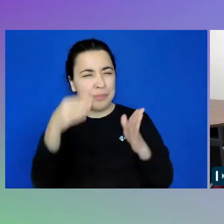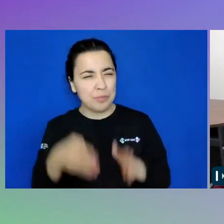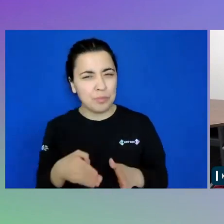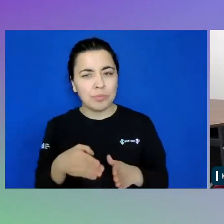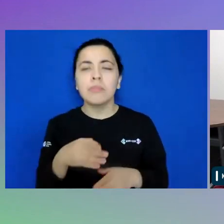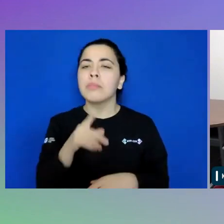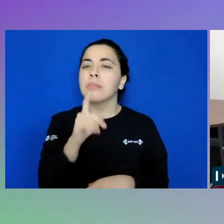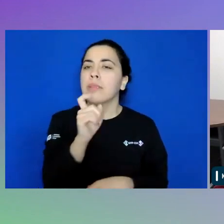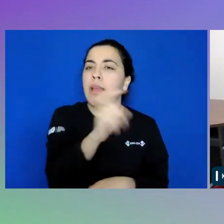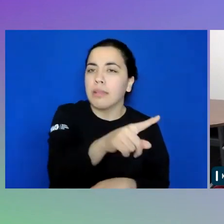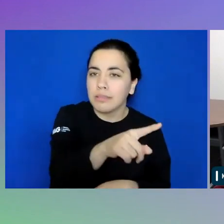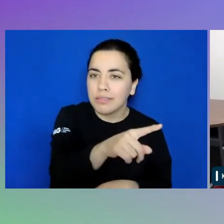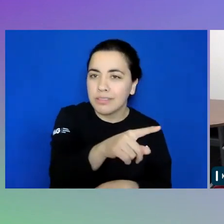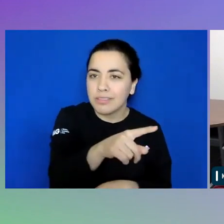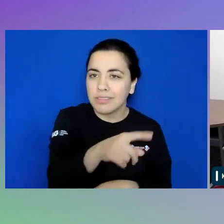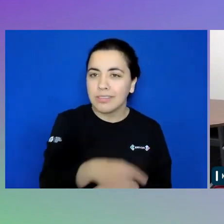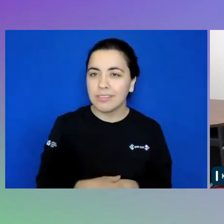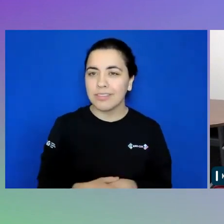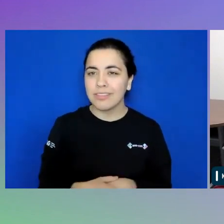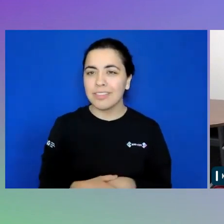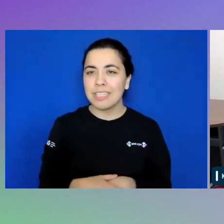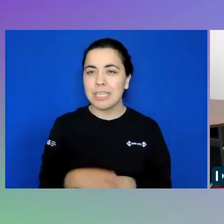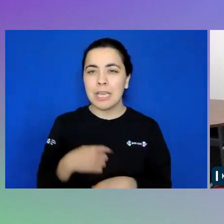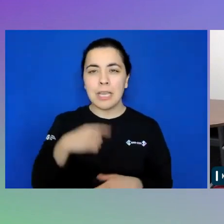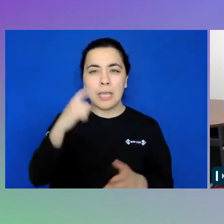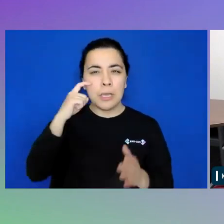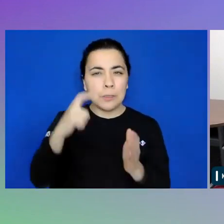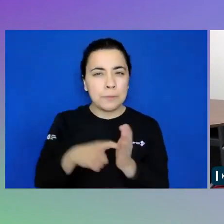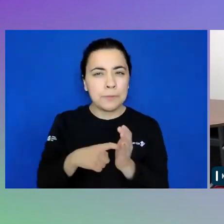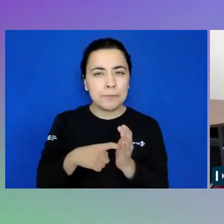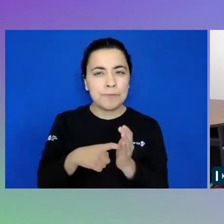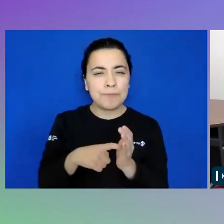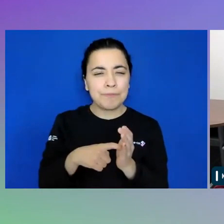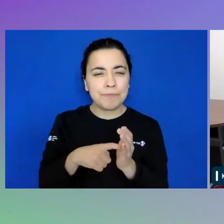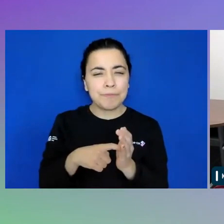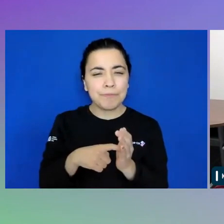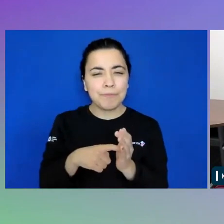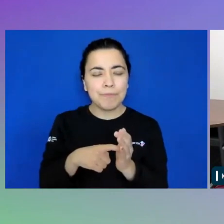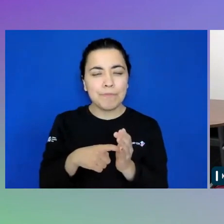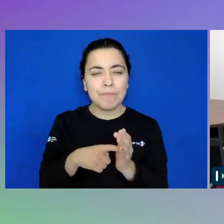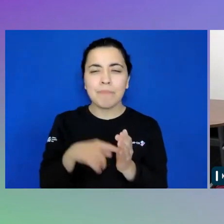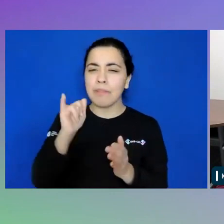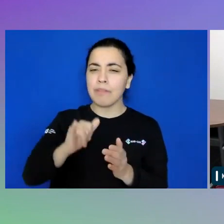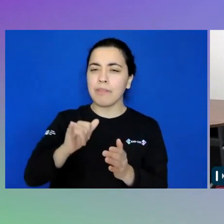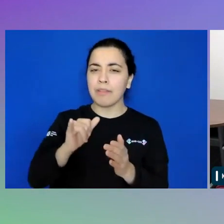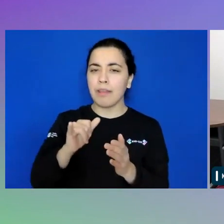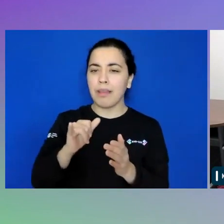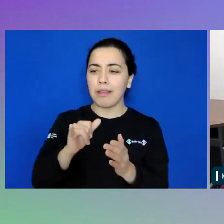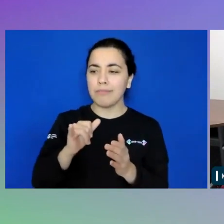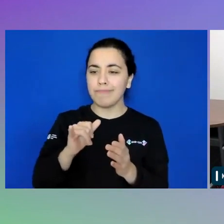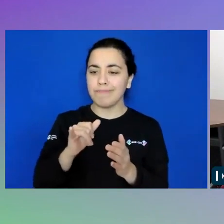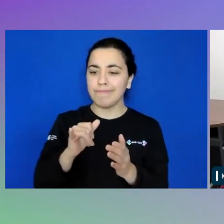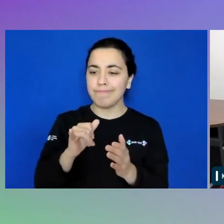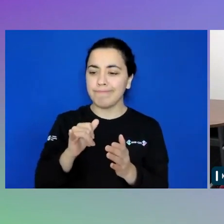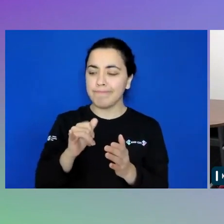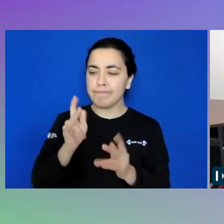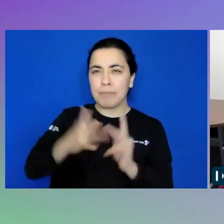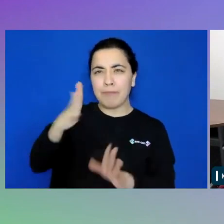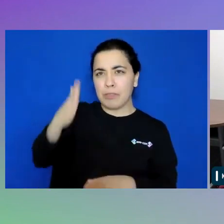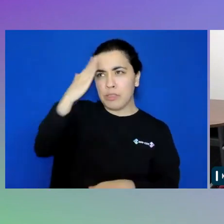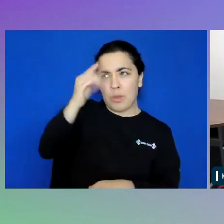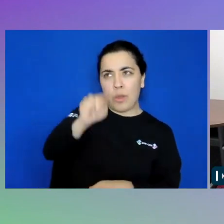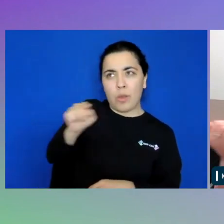about this. And I'm finding that those informal connections are a big